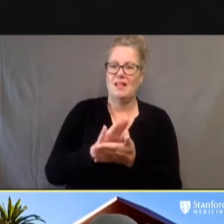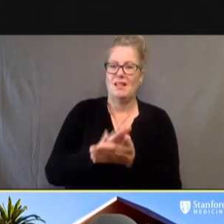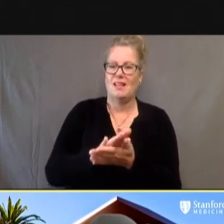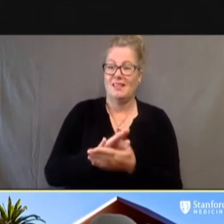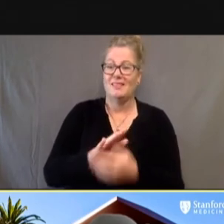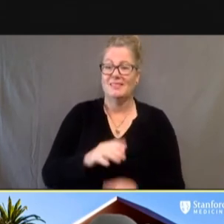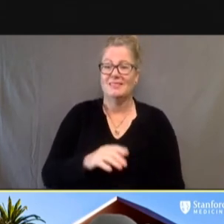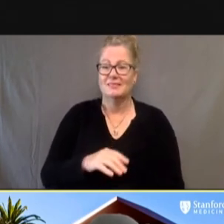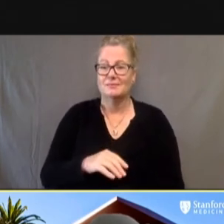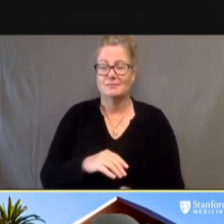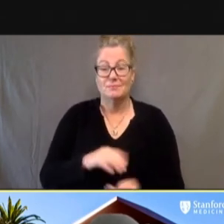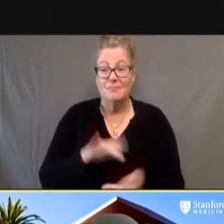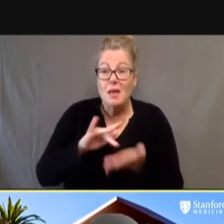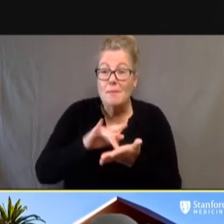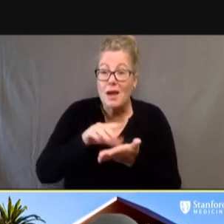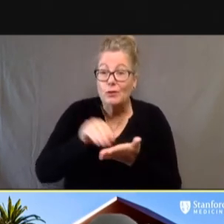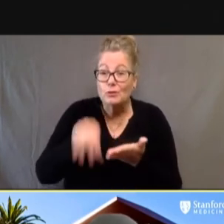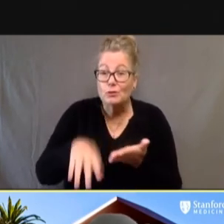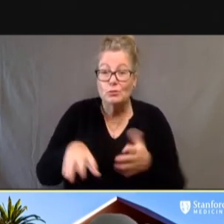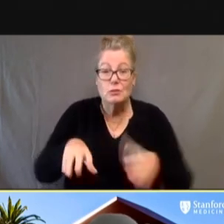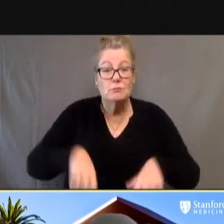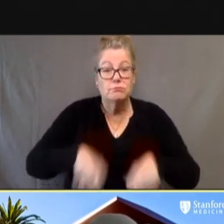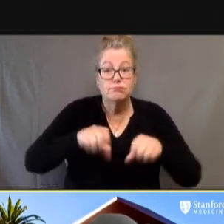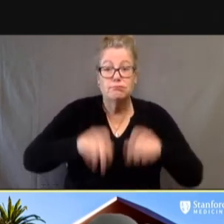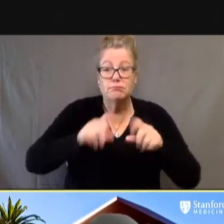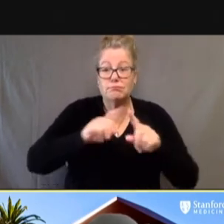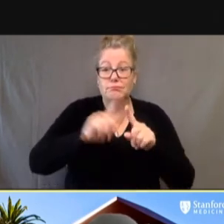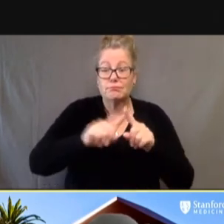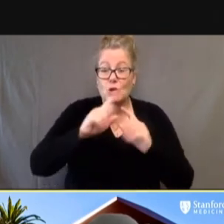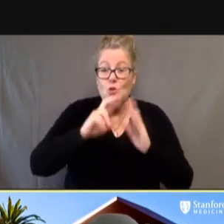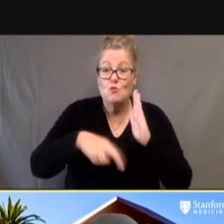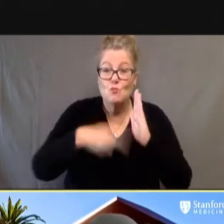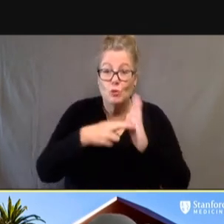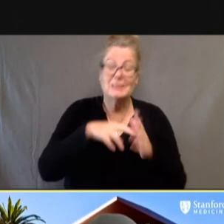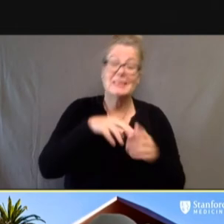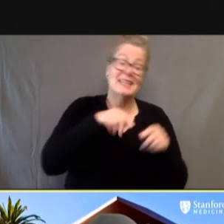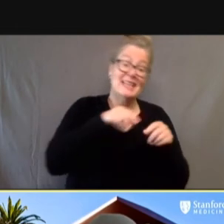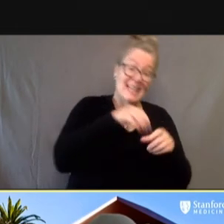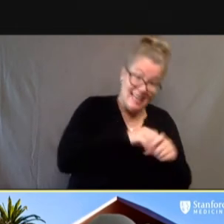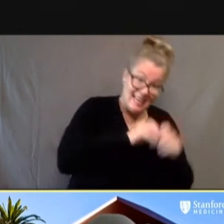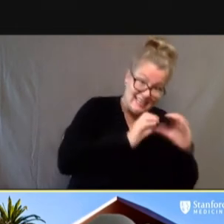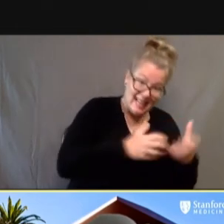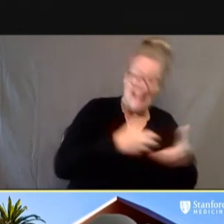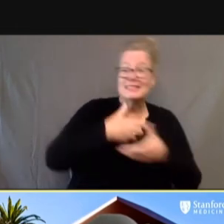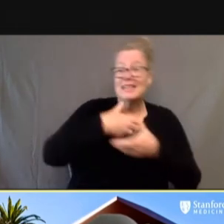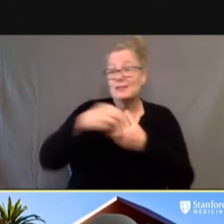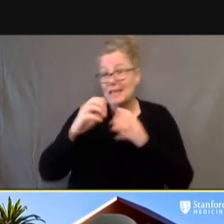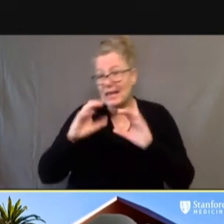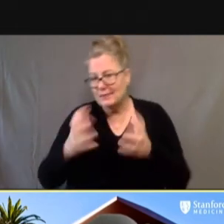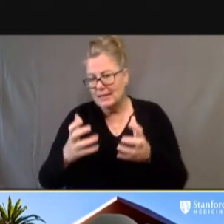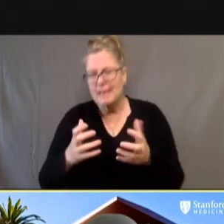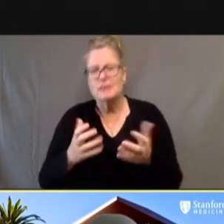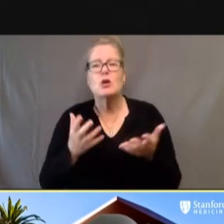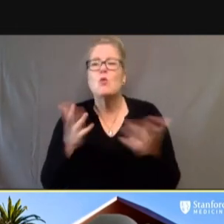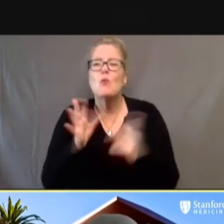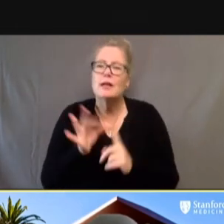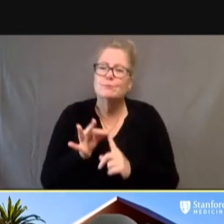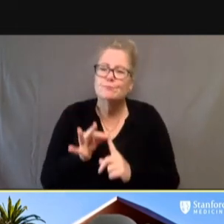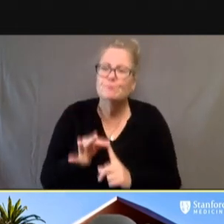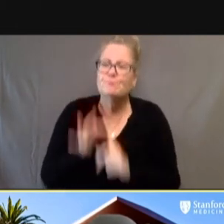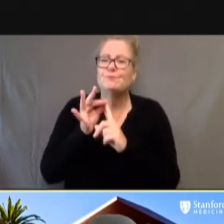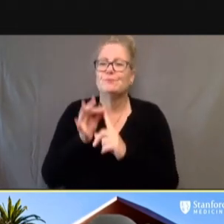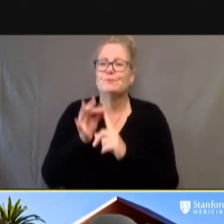roles that medical students particularly take on both in the classroom and outside of it, what the different types of accommodations are that are